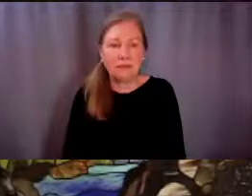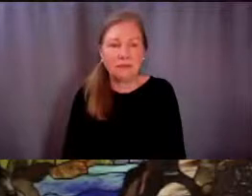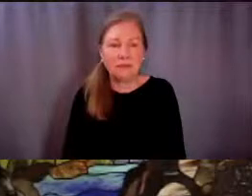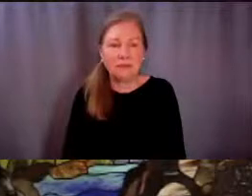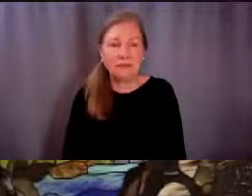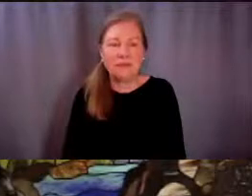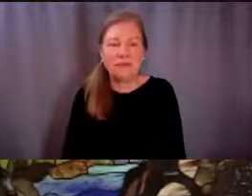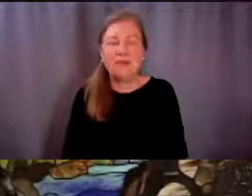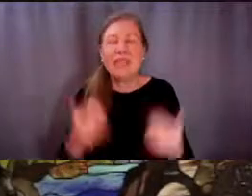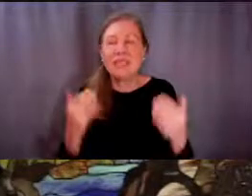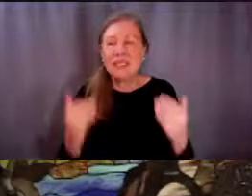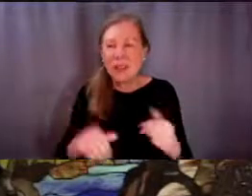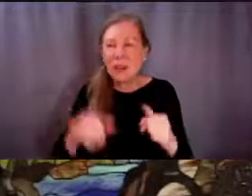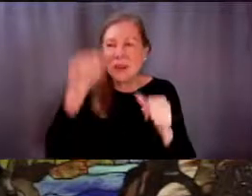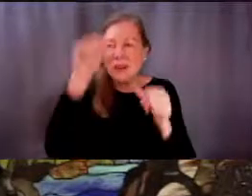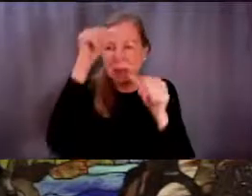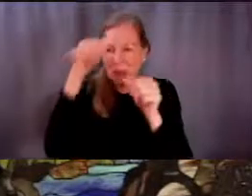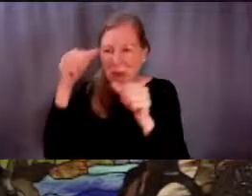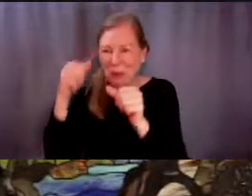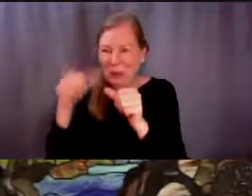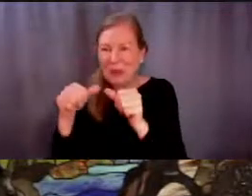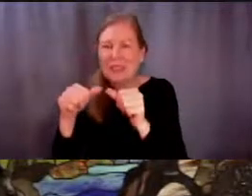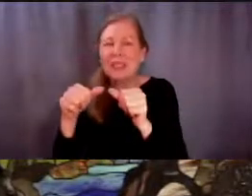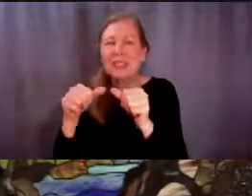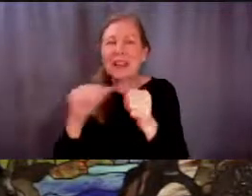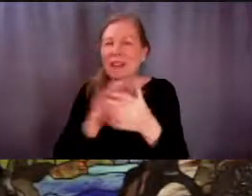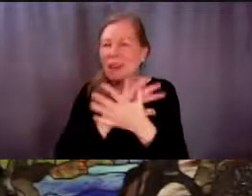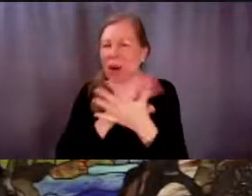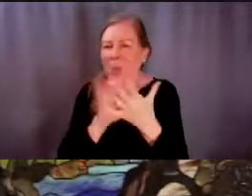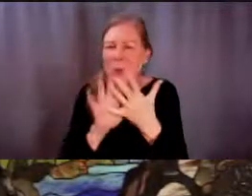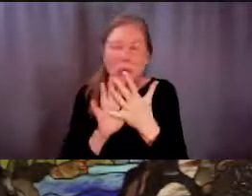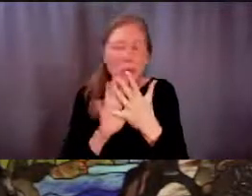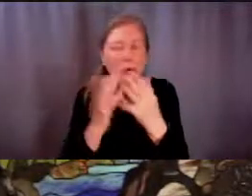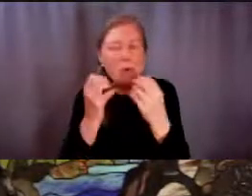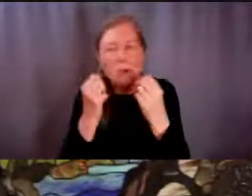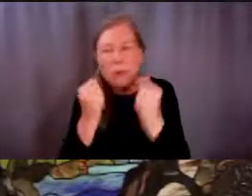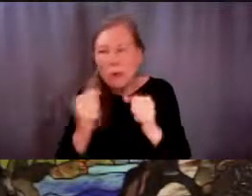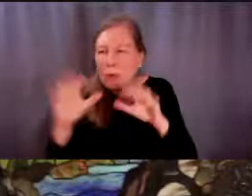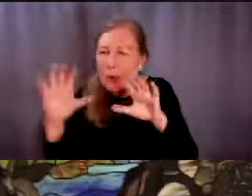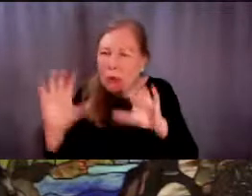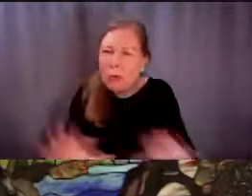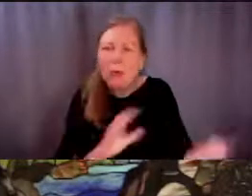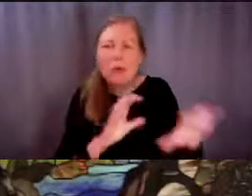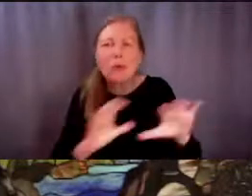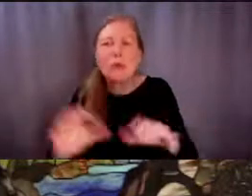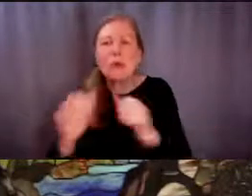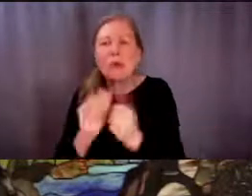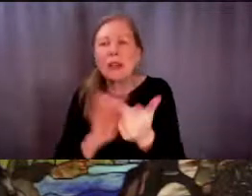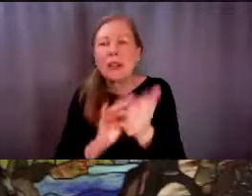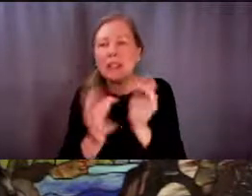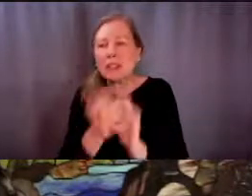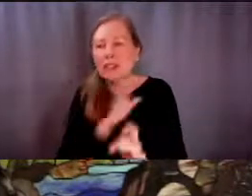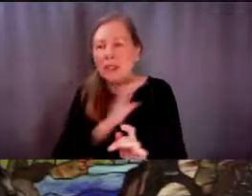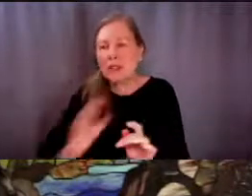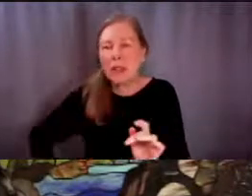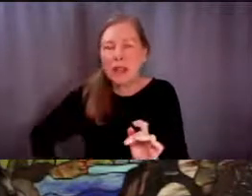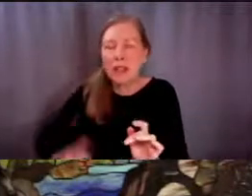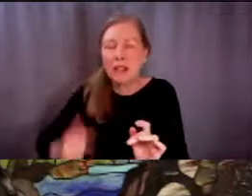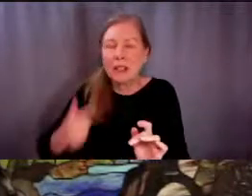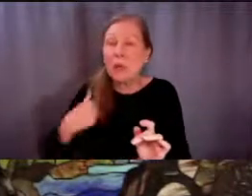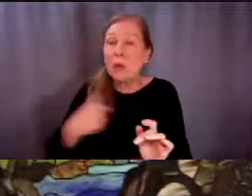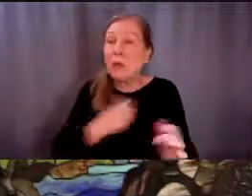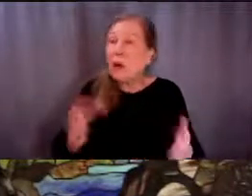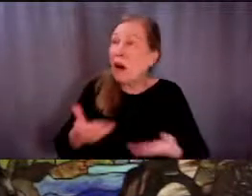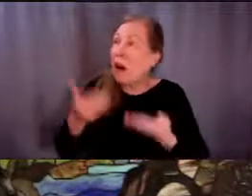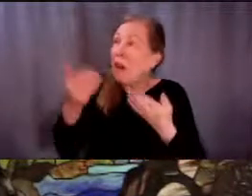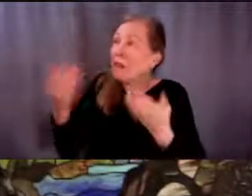And so, in remembrance of these, your mighty acts in Jesus Christ, we offer ourselves in praise and thanksgiving